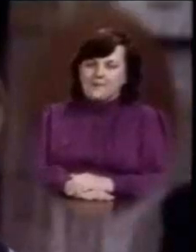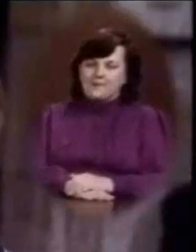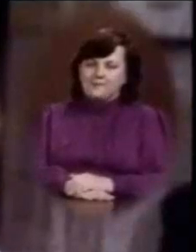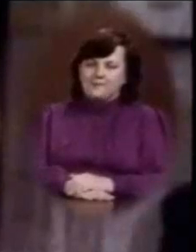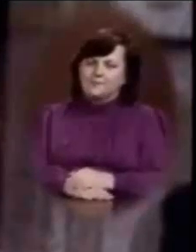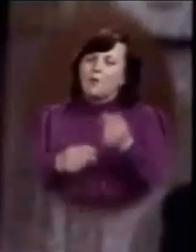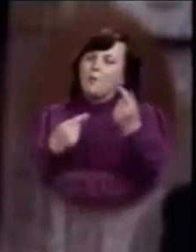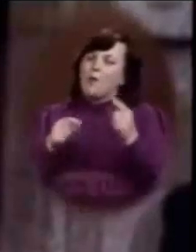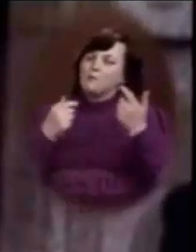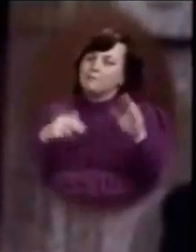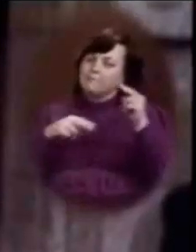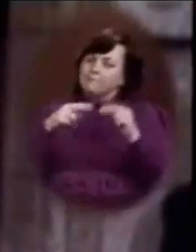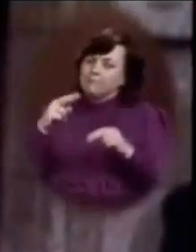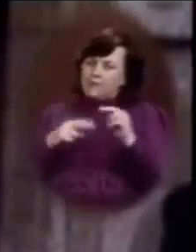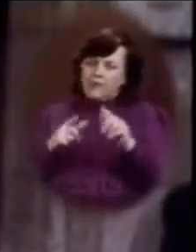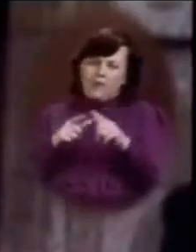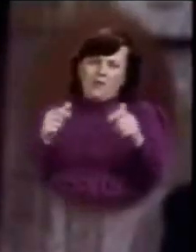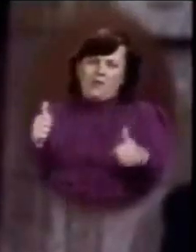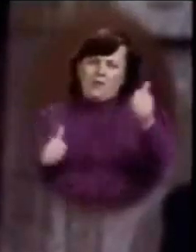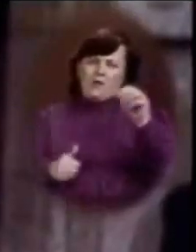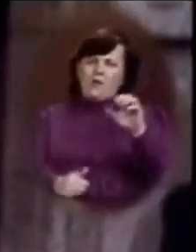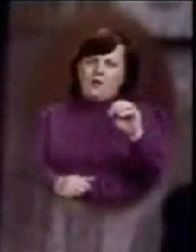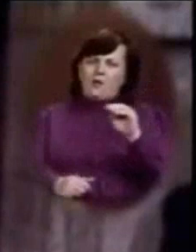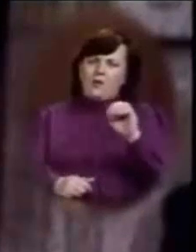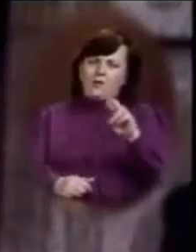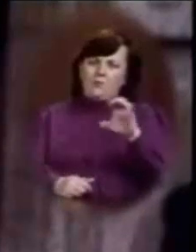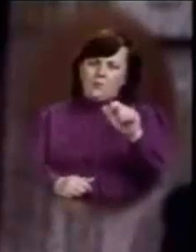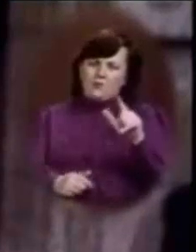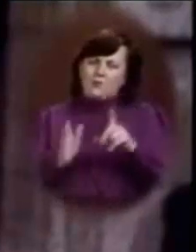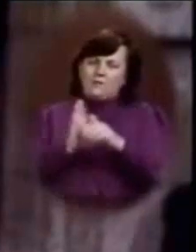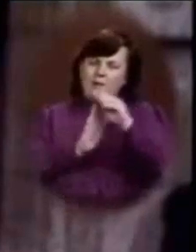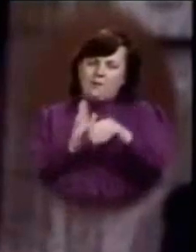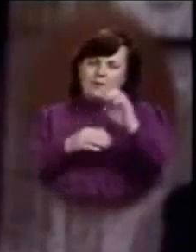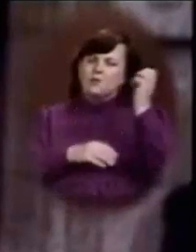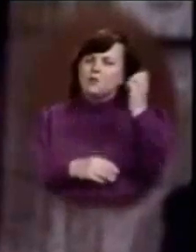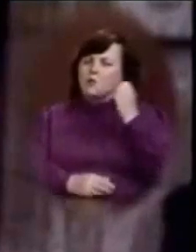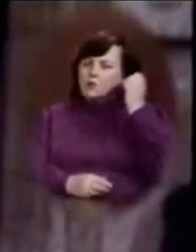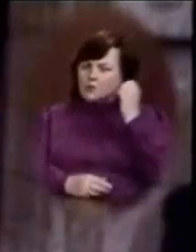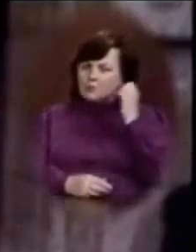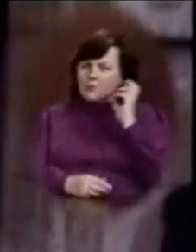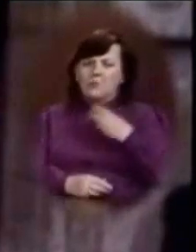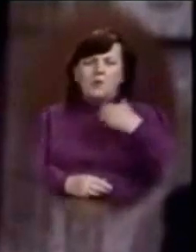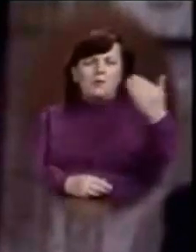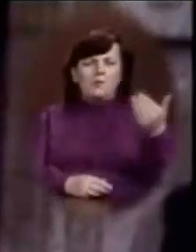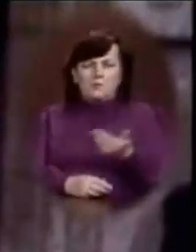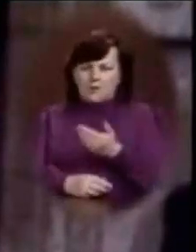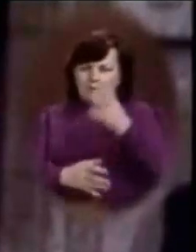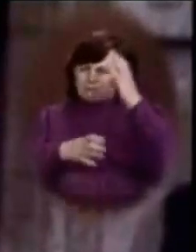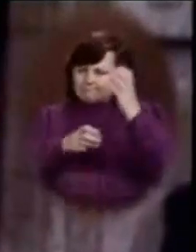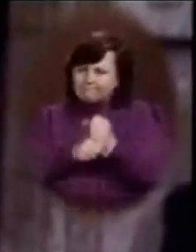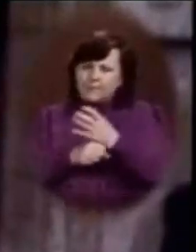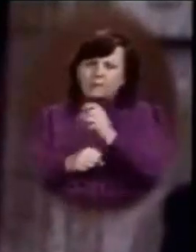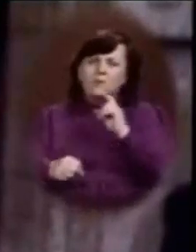When it is complete, it will be the largest commercial development in Europe. We welcome the confidence and the